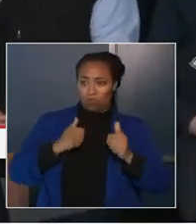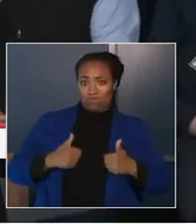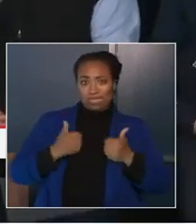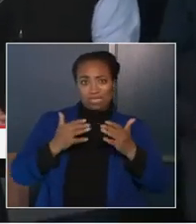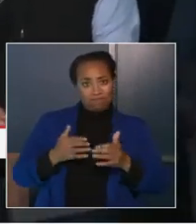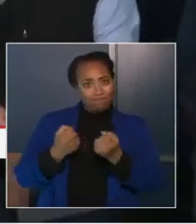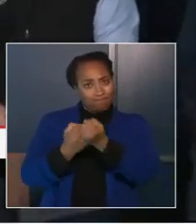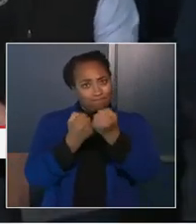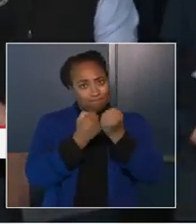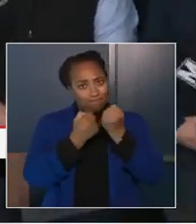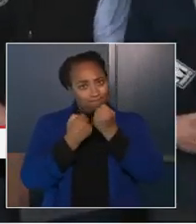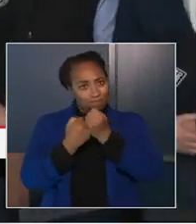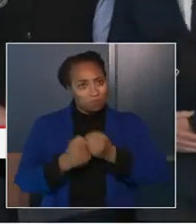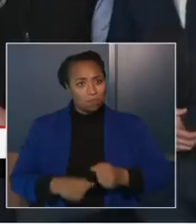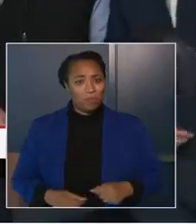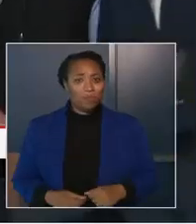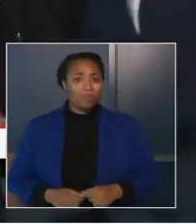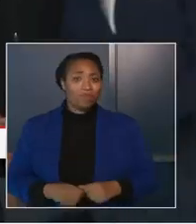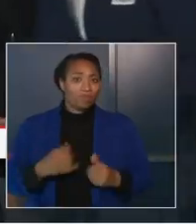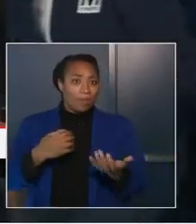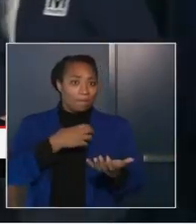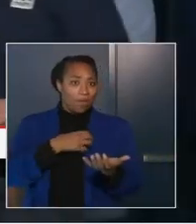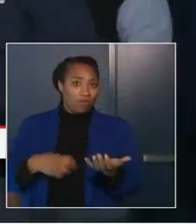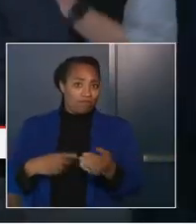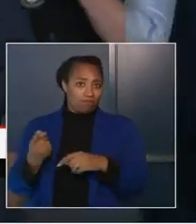And Randy, do you want to provide an update?